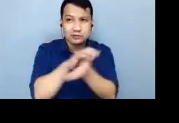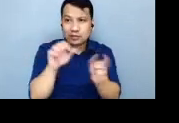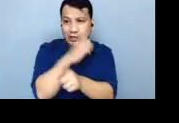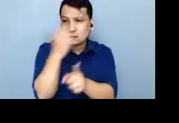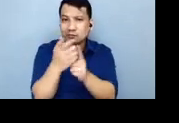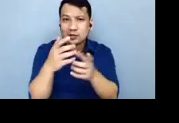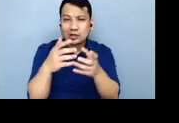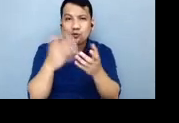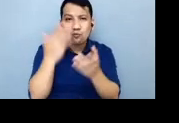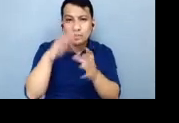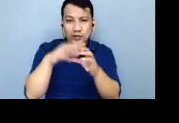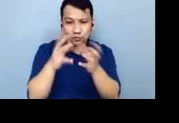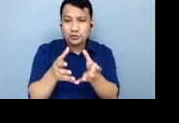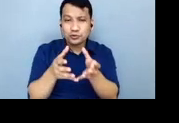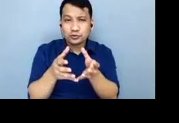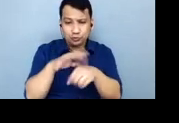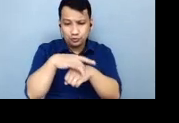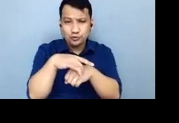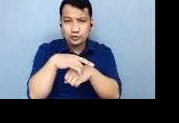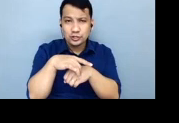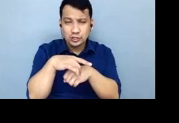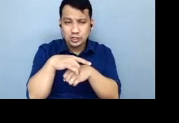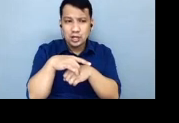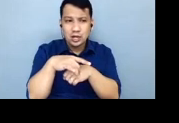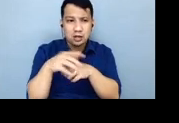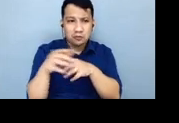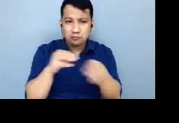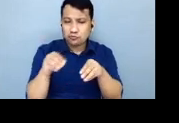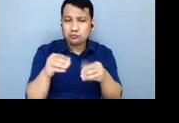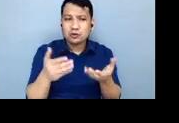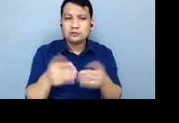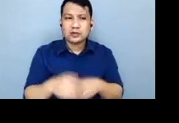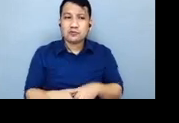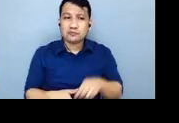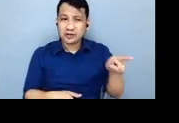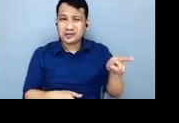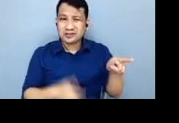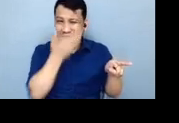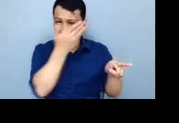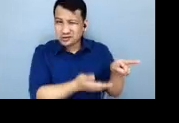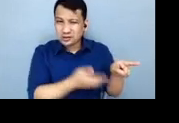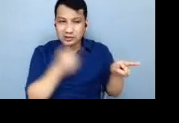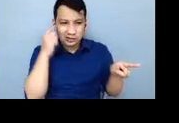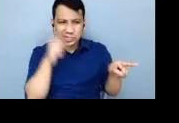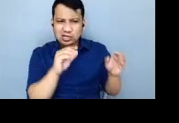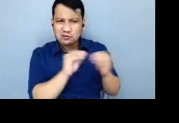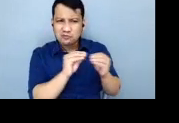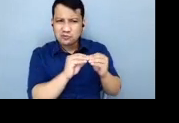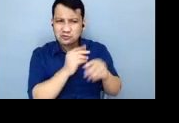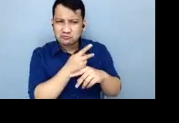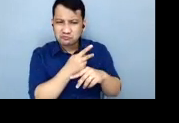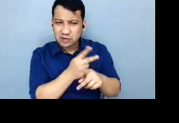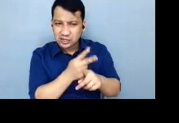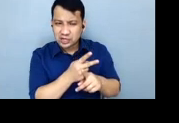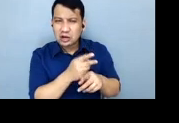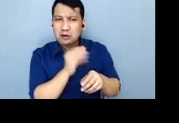earth is moving. And when we think of these processes, there are more than just products, more than just these.